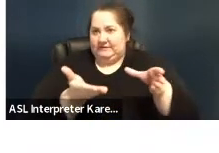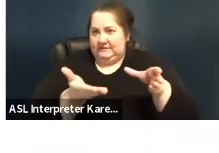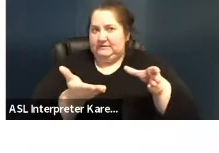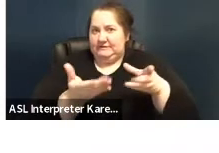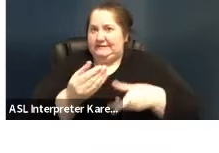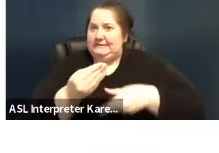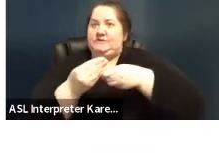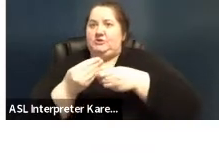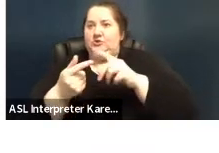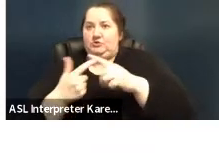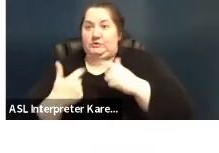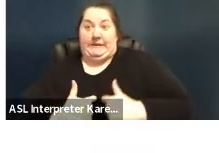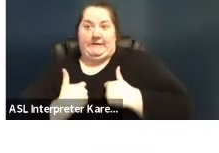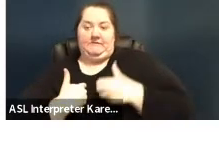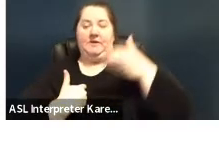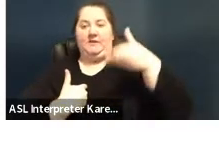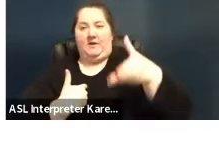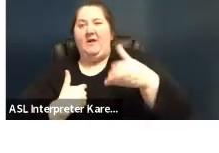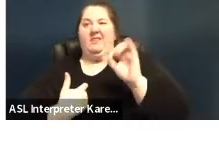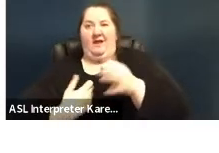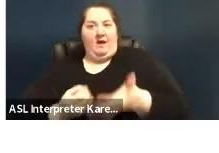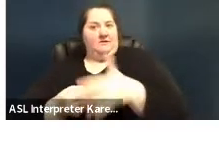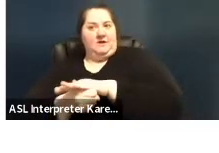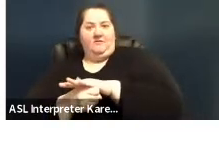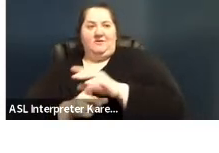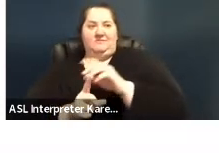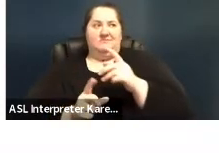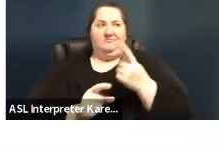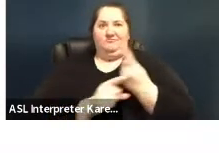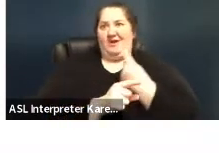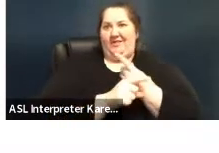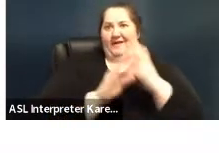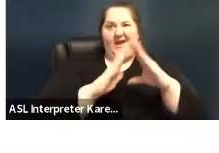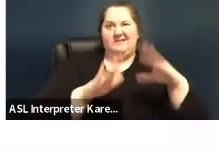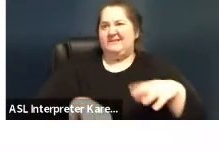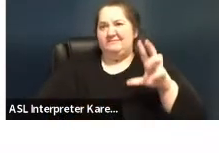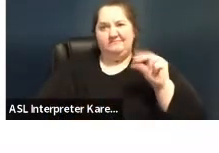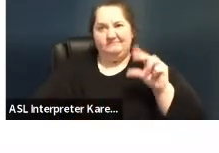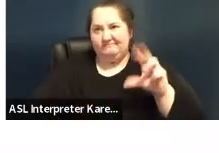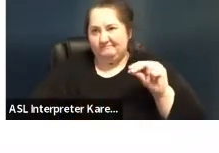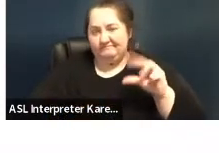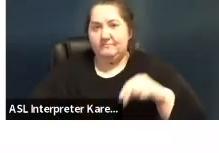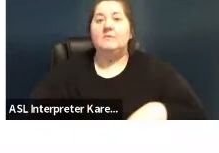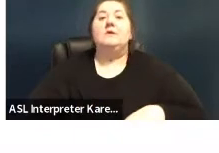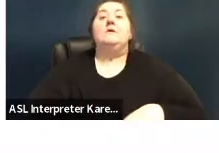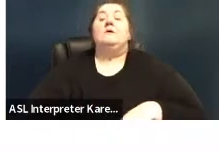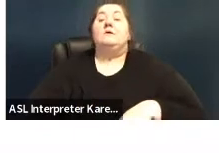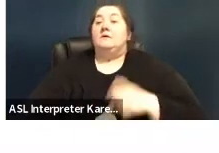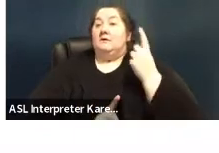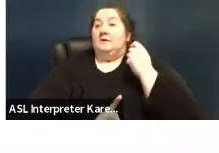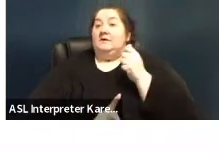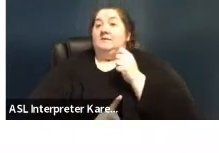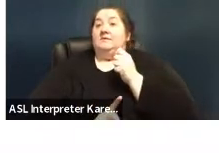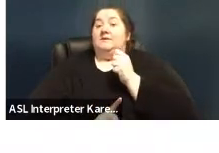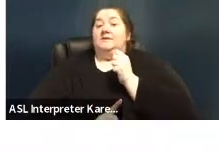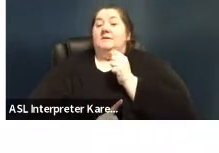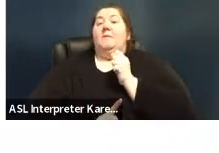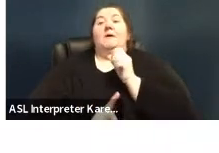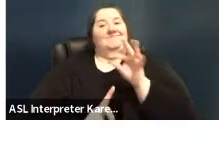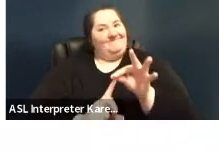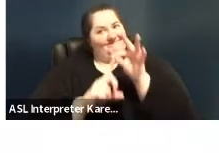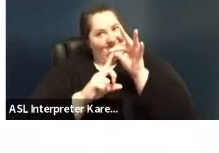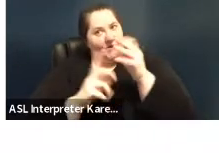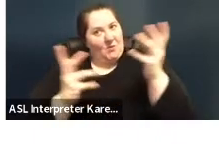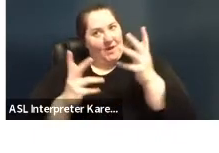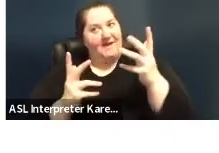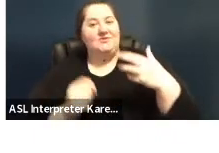to living there. These kinds of private businesses, assuming they're not controlled by religious entities, would